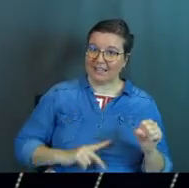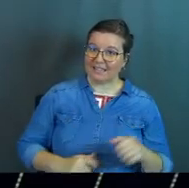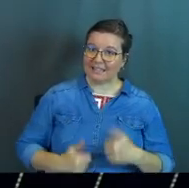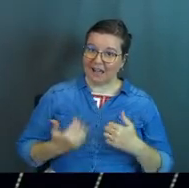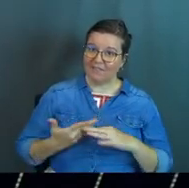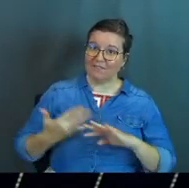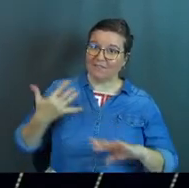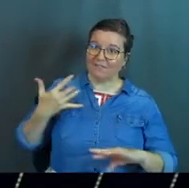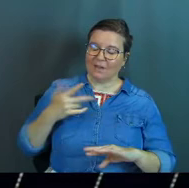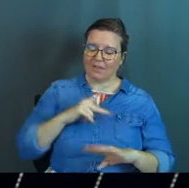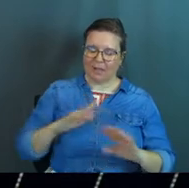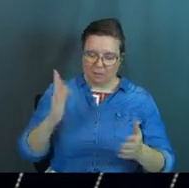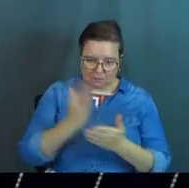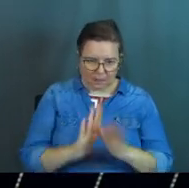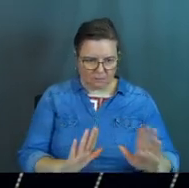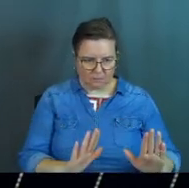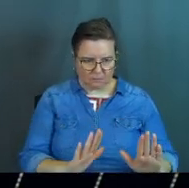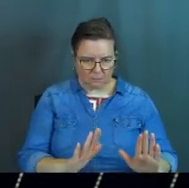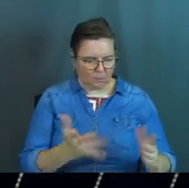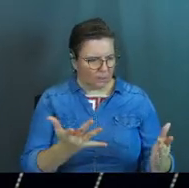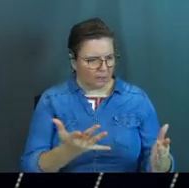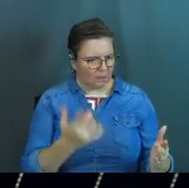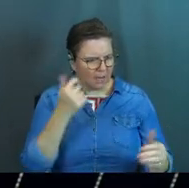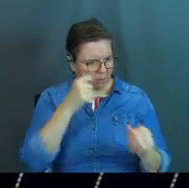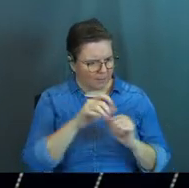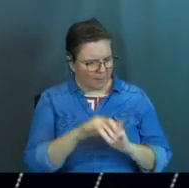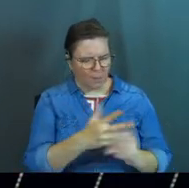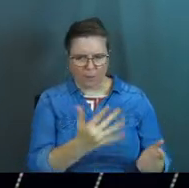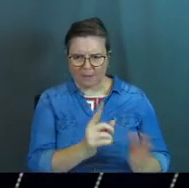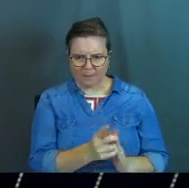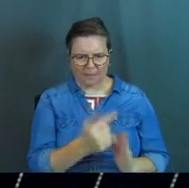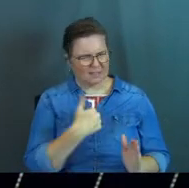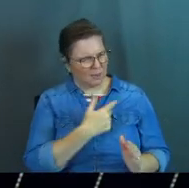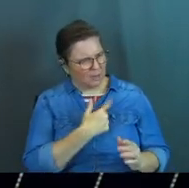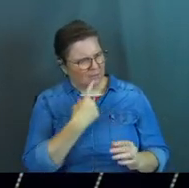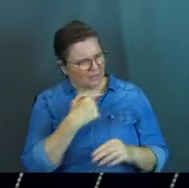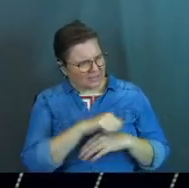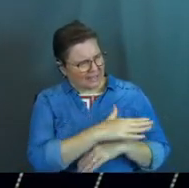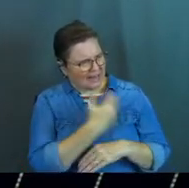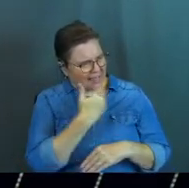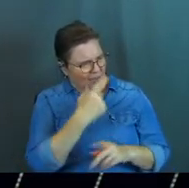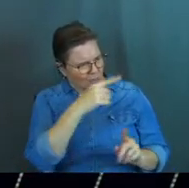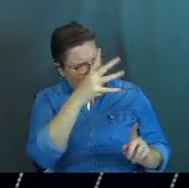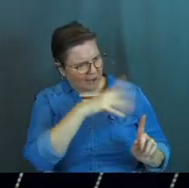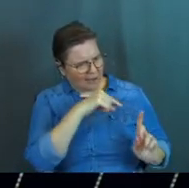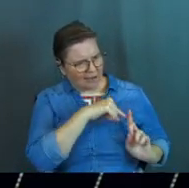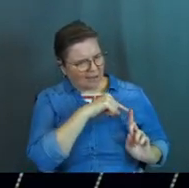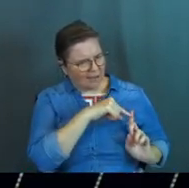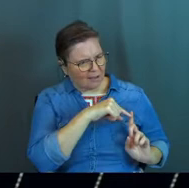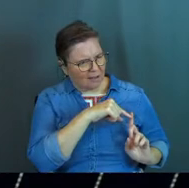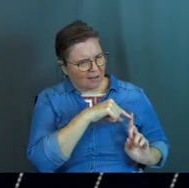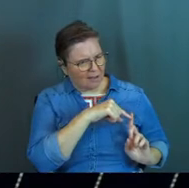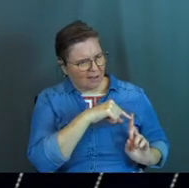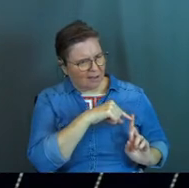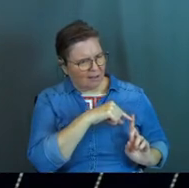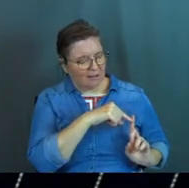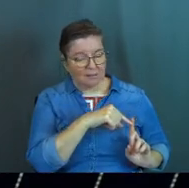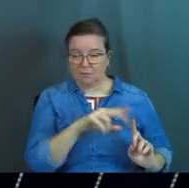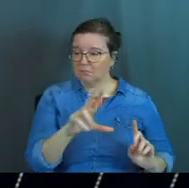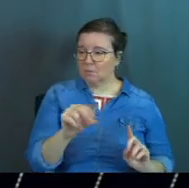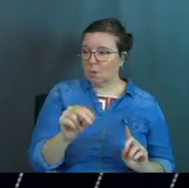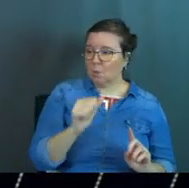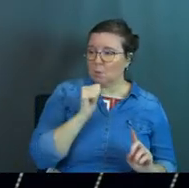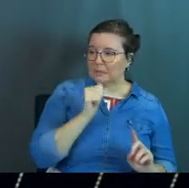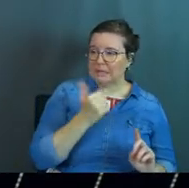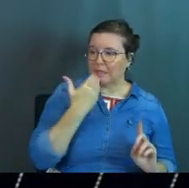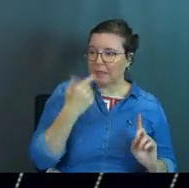life. And the king stops them, and he's like, oh, I remember that. Wait a second. Did we ever send the thank you card to that guy? And they say, no,